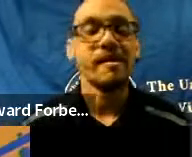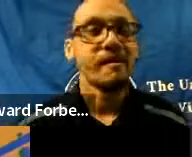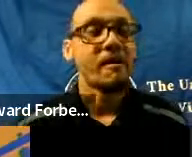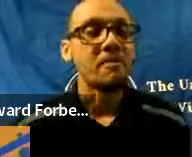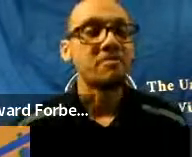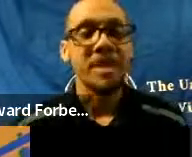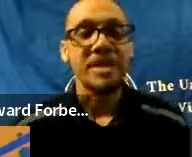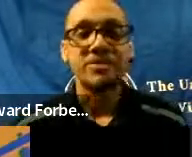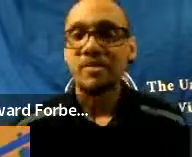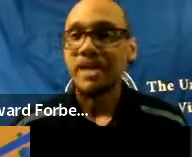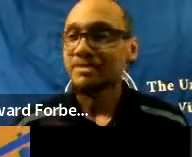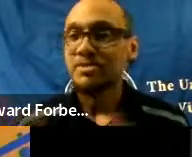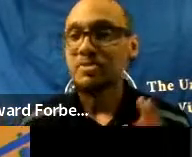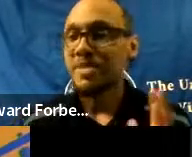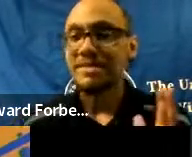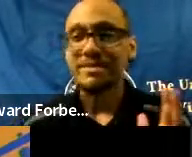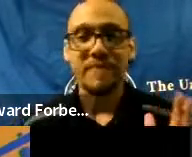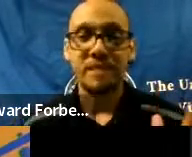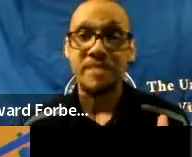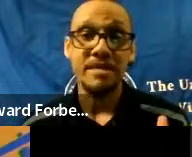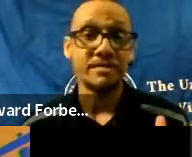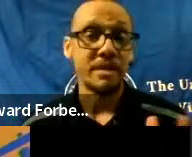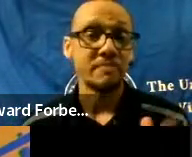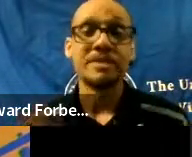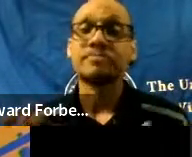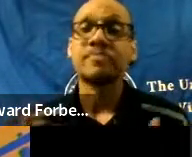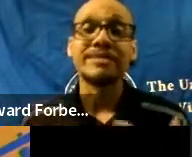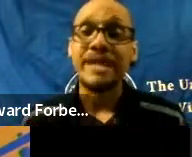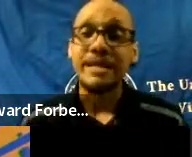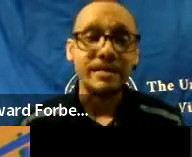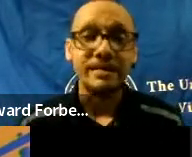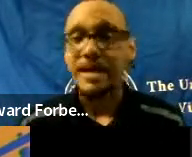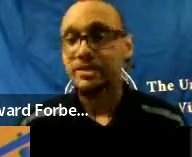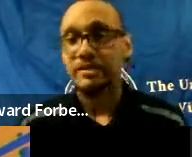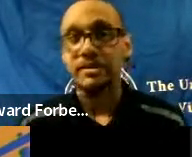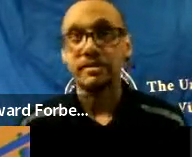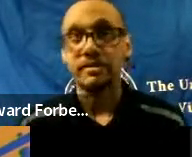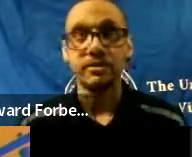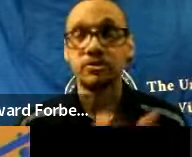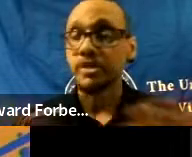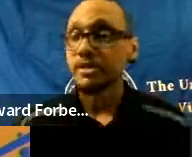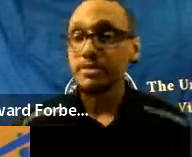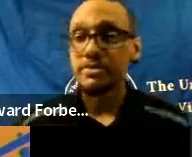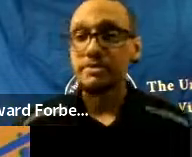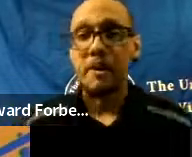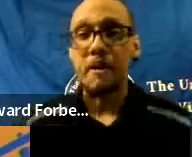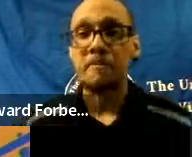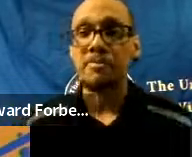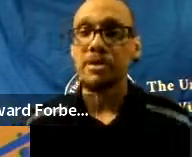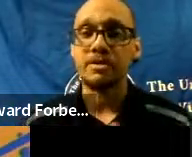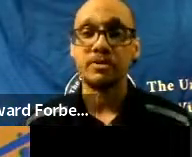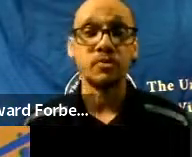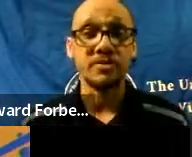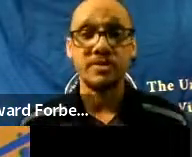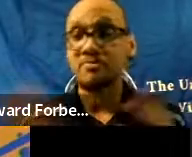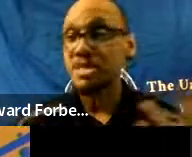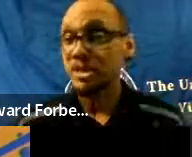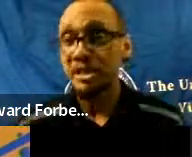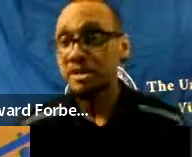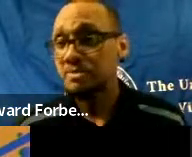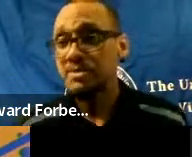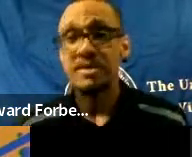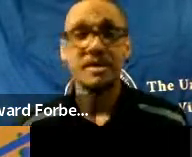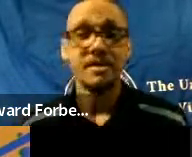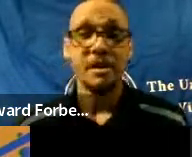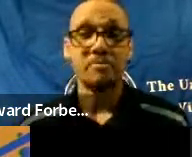St. Croix. And so that, meant maintaining the trails, doing some